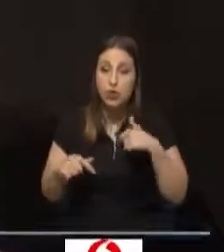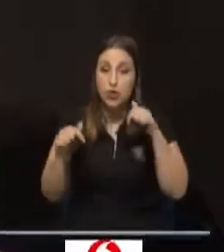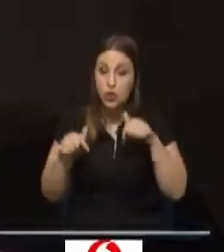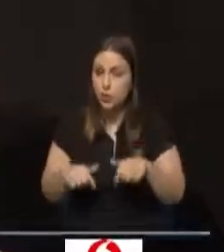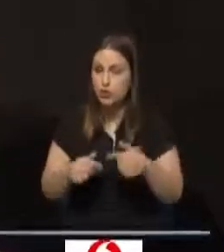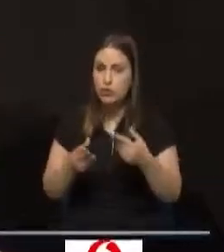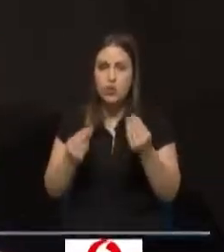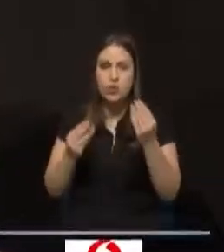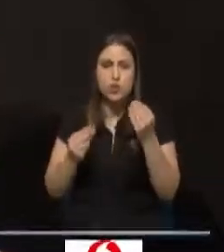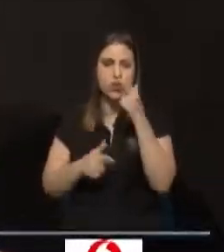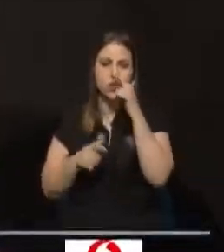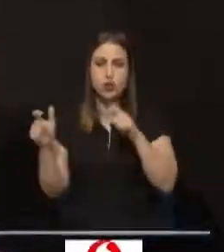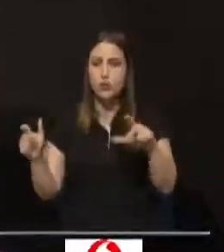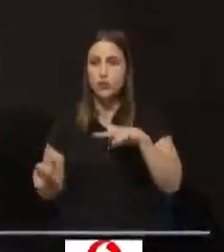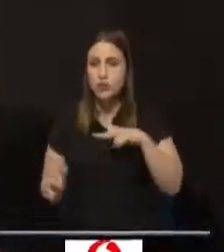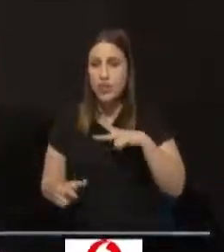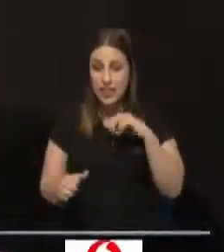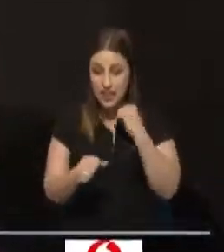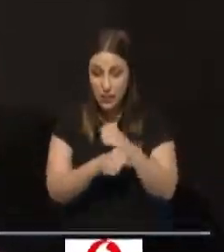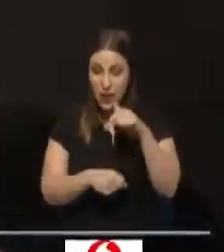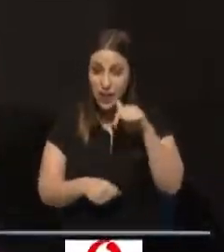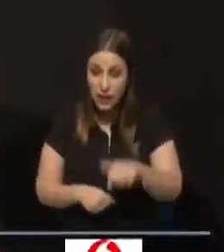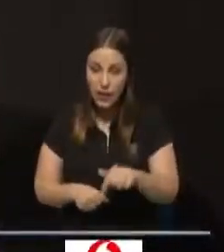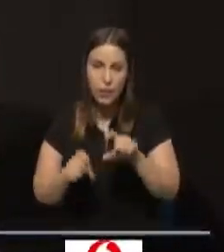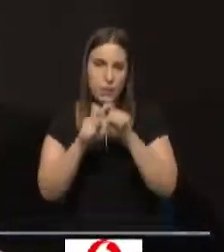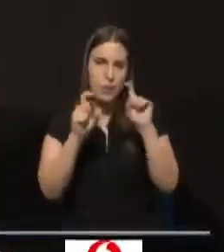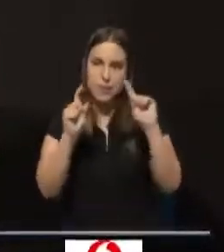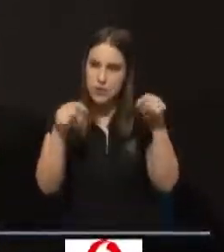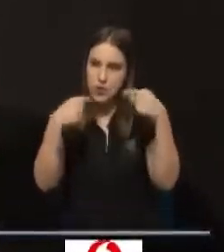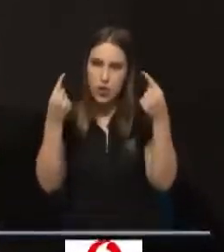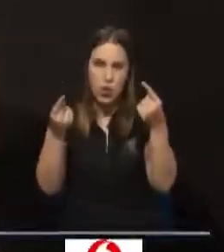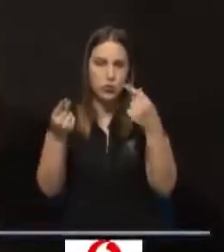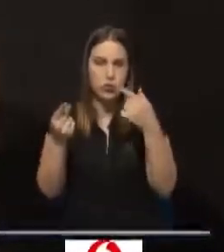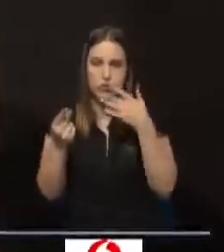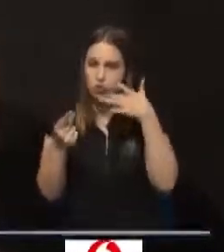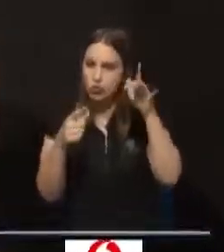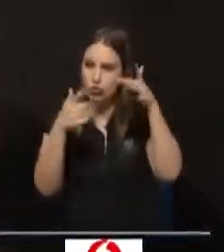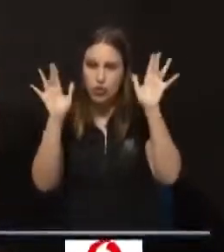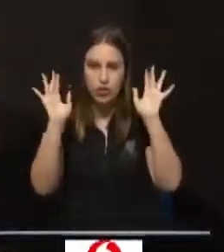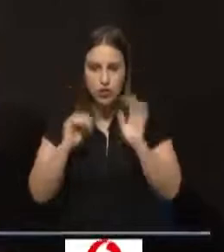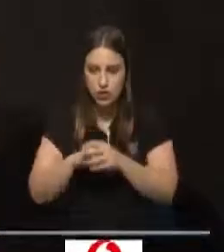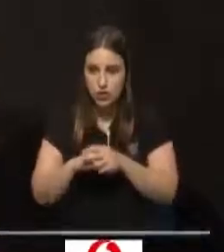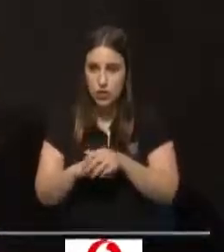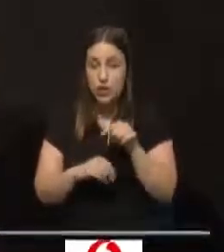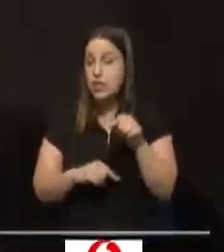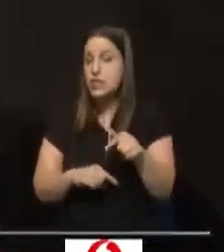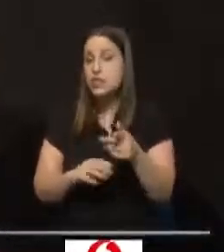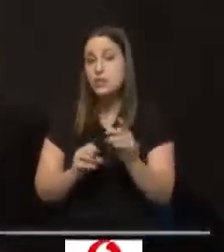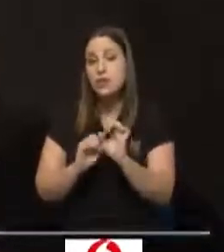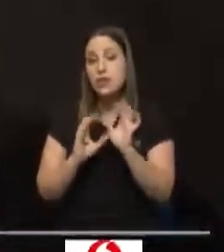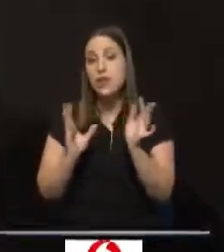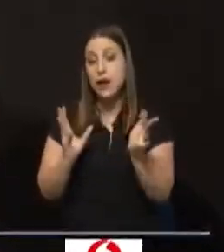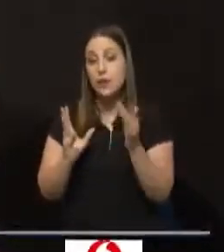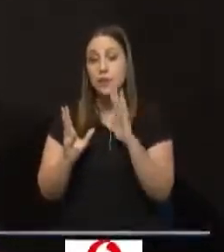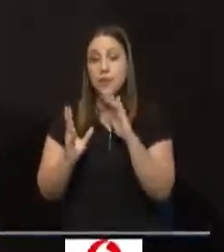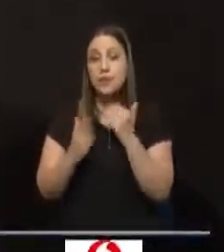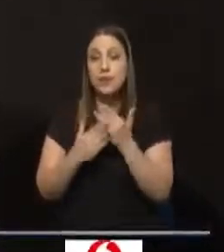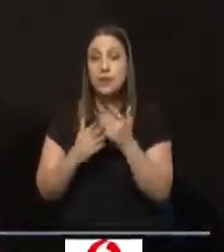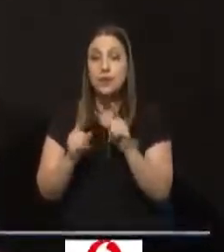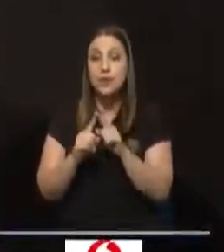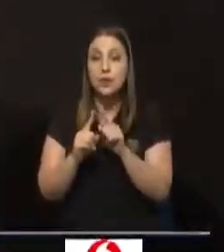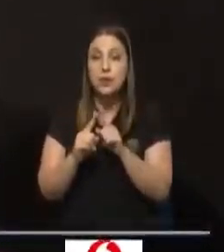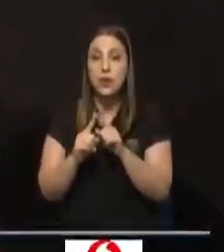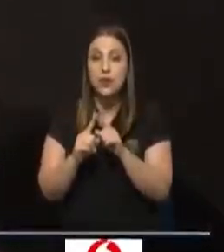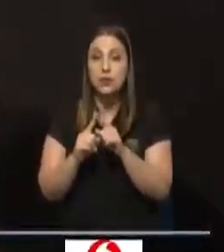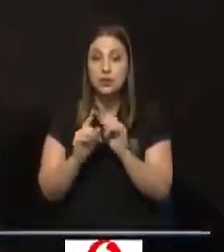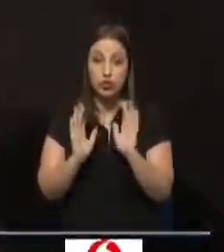started, and today we have a lot of Portuguese working here for other companies and other geographies, and this has